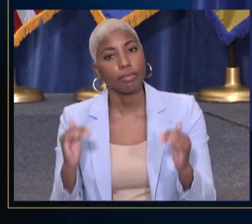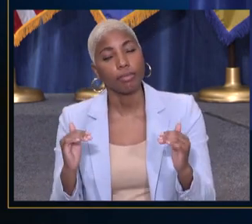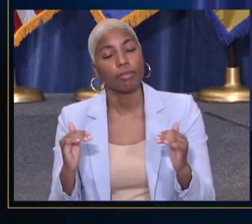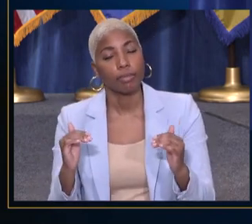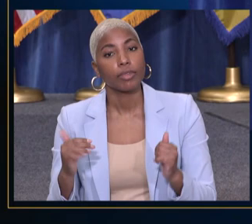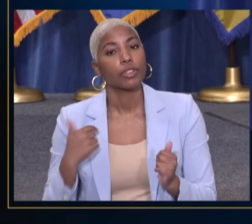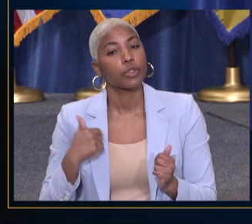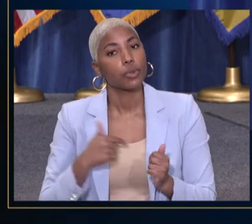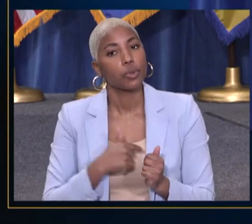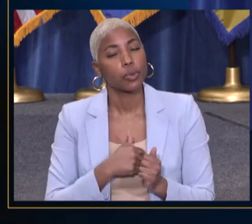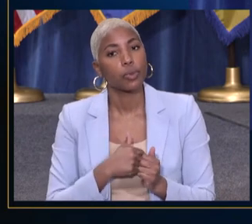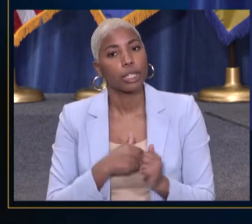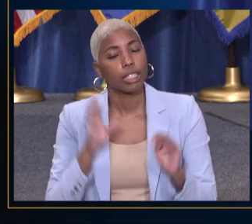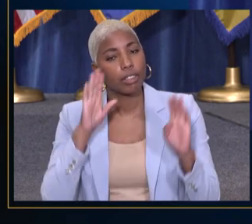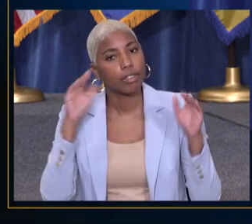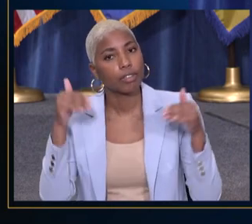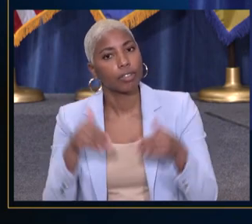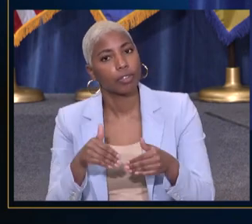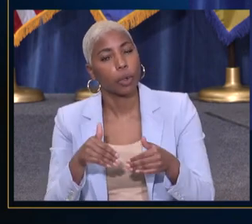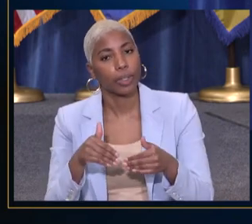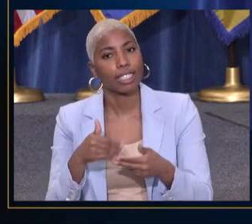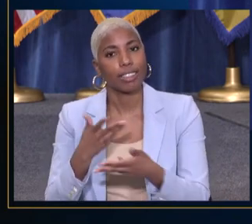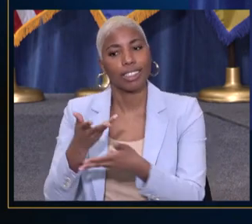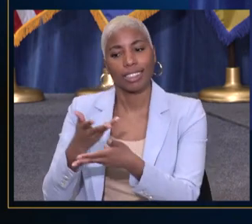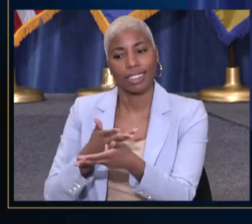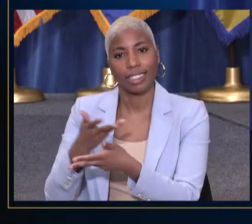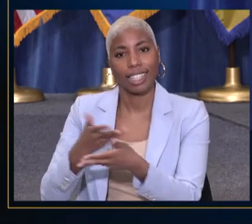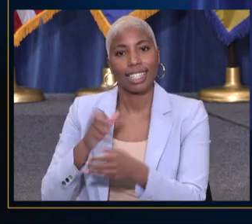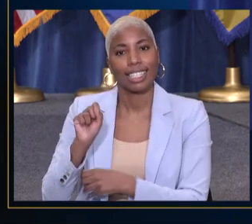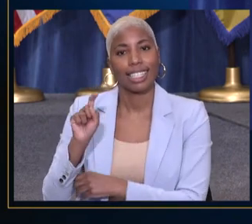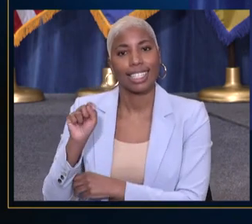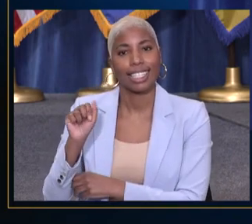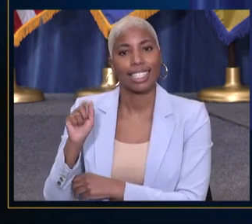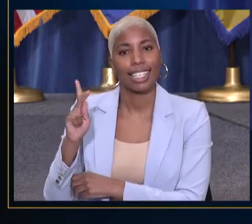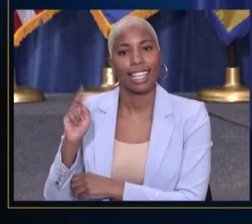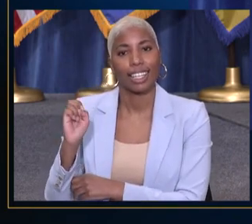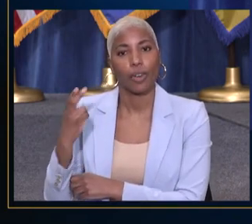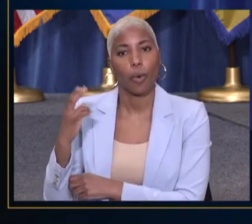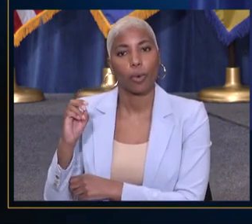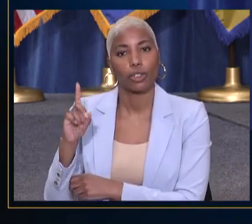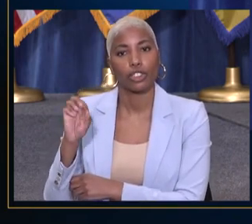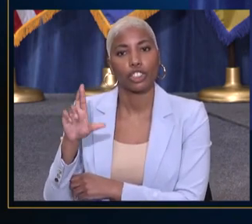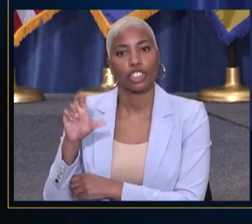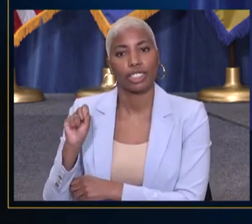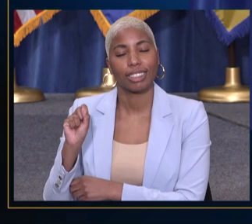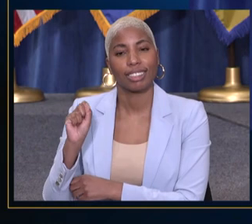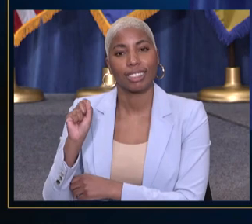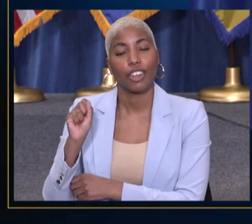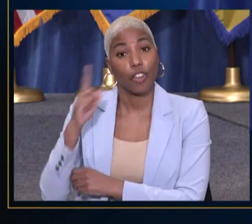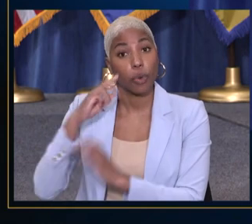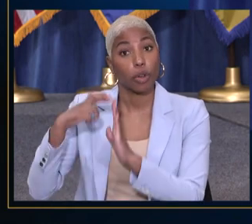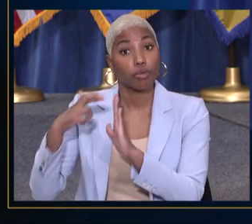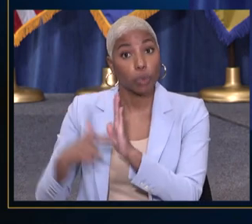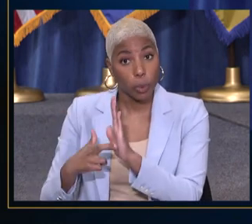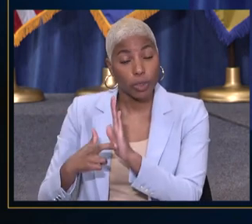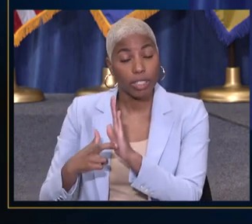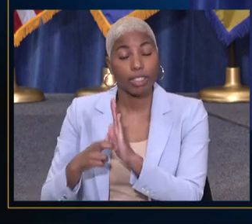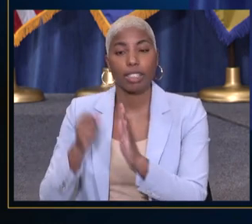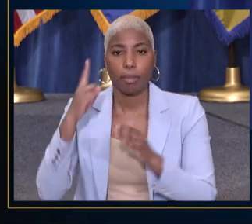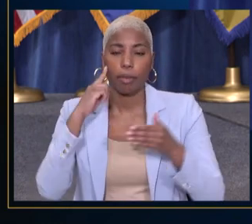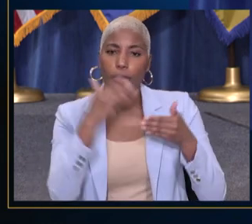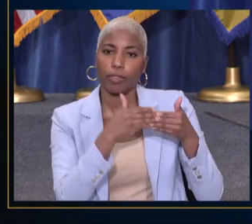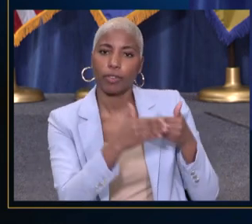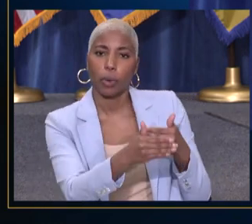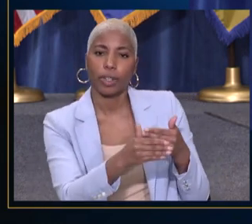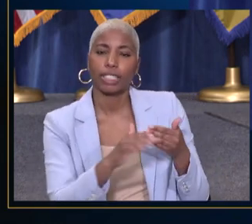we focus, we certainly engage stakeholders in the context of our roles. But moving forward, we're trying to think about how